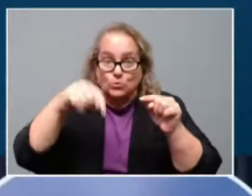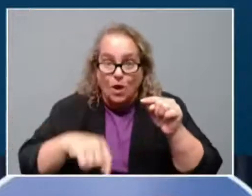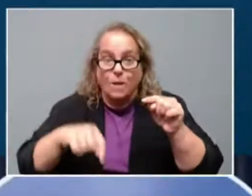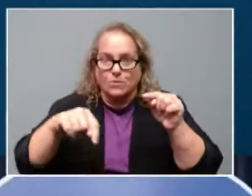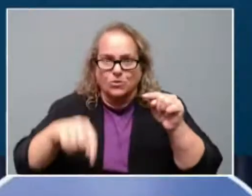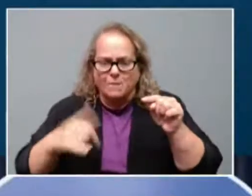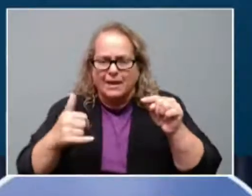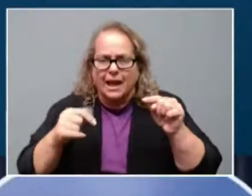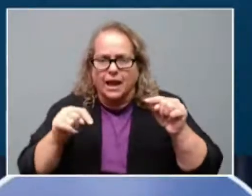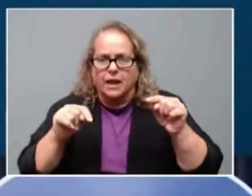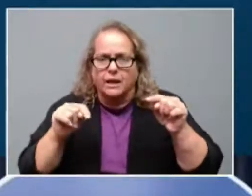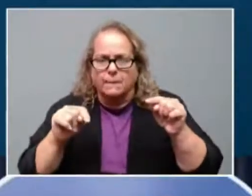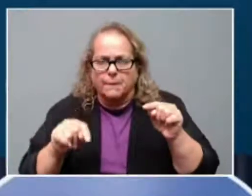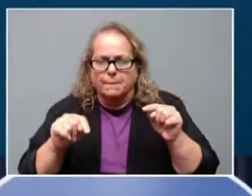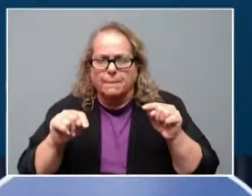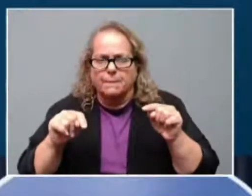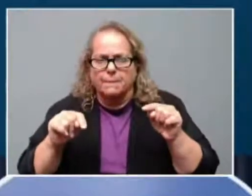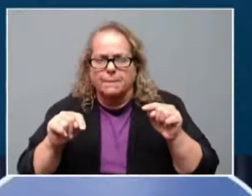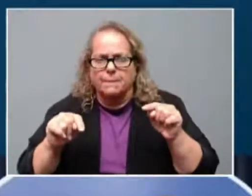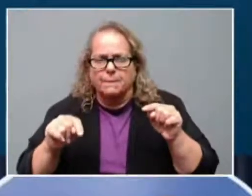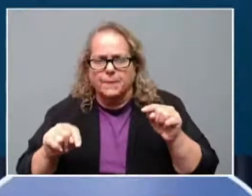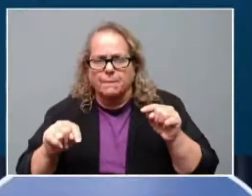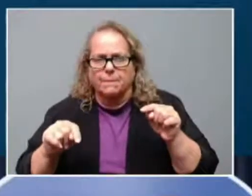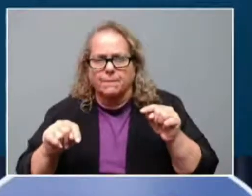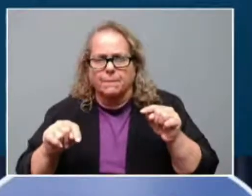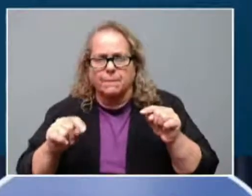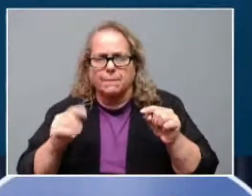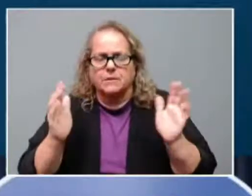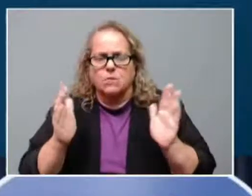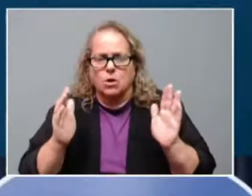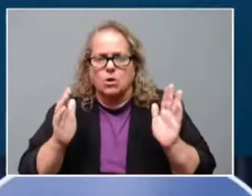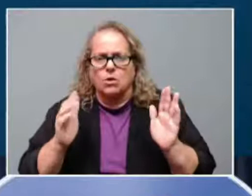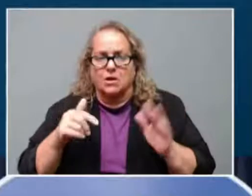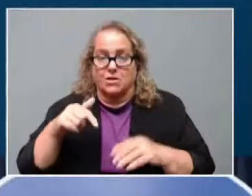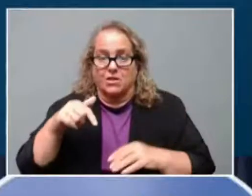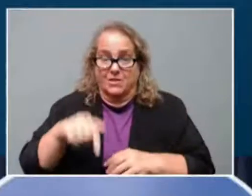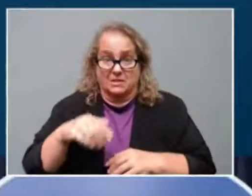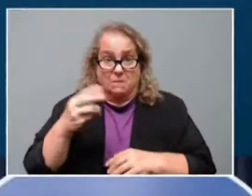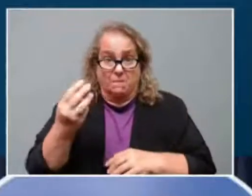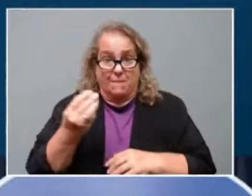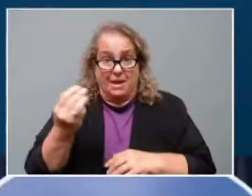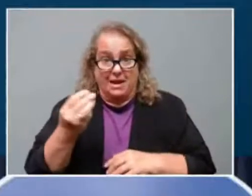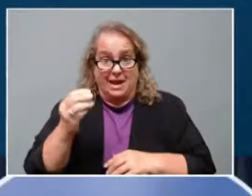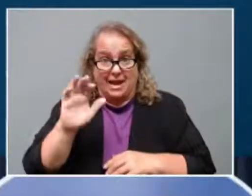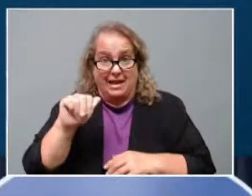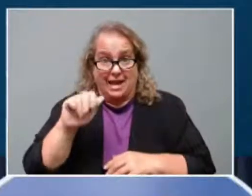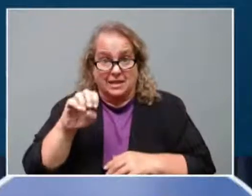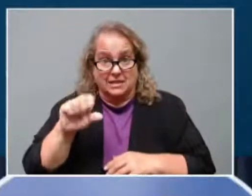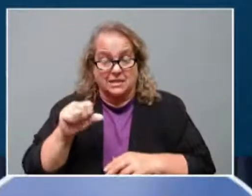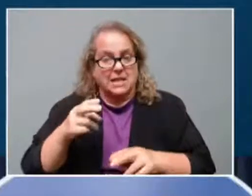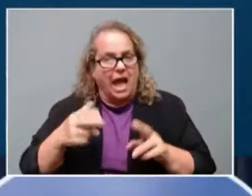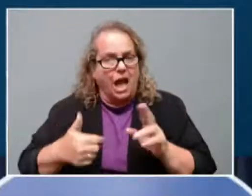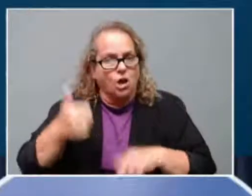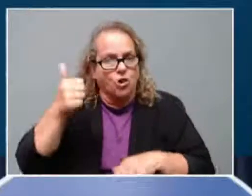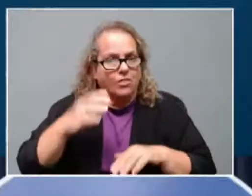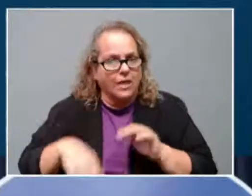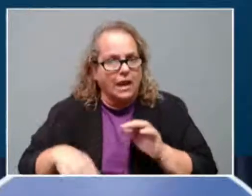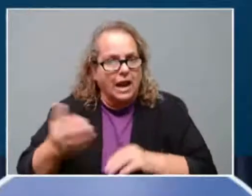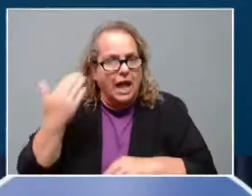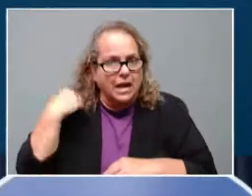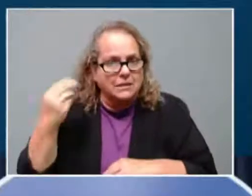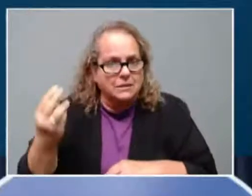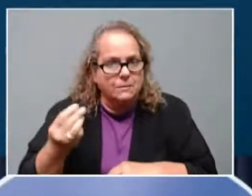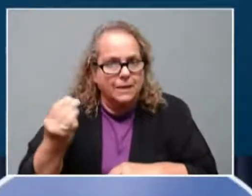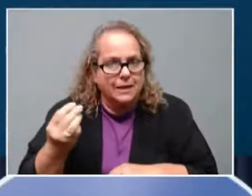than last week. In other words, this Monday is higher than last Monday. And that's the first time we've seen that in a while. That could be a whole lot of